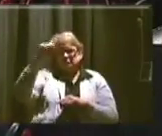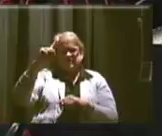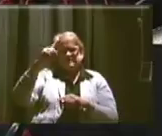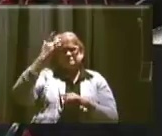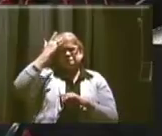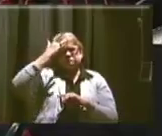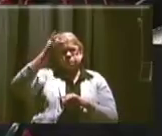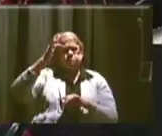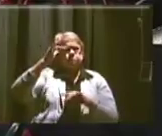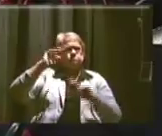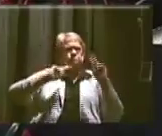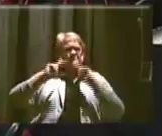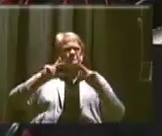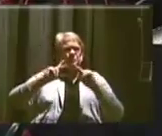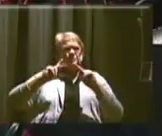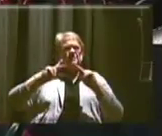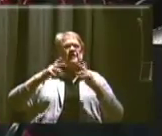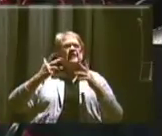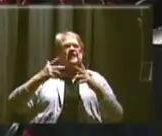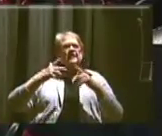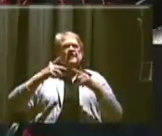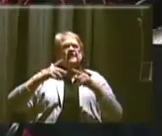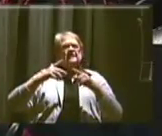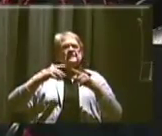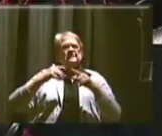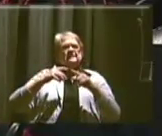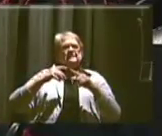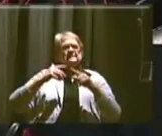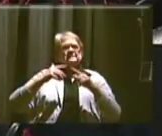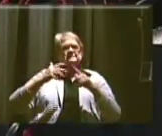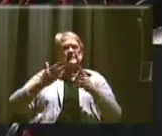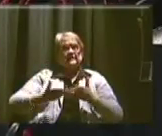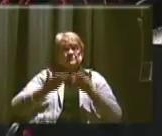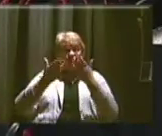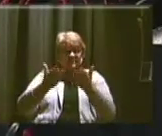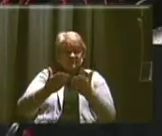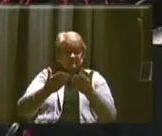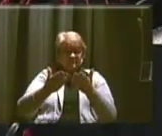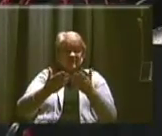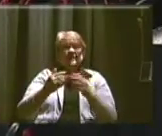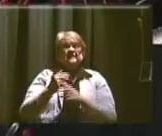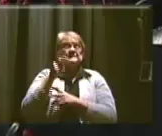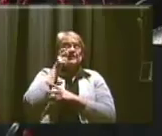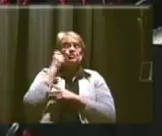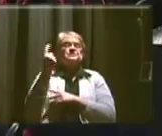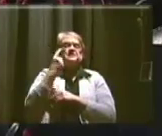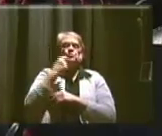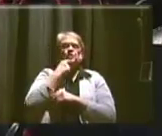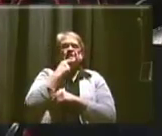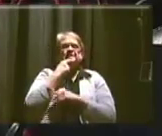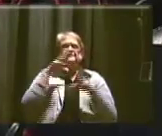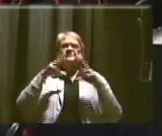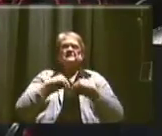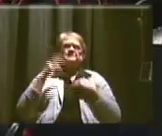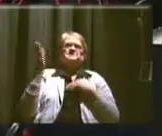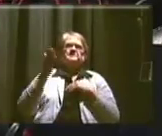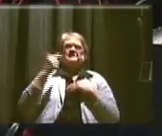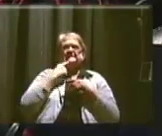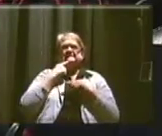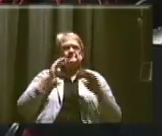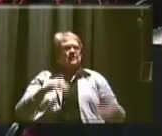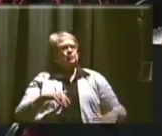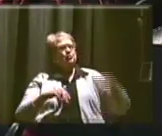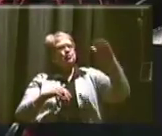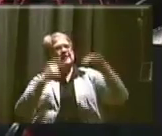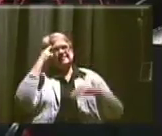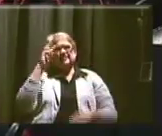up because last night I heard someone, or maybe today, give an acceptance speech. And he said, when I was growing up, I thought I was weird. I thought there